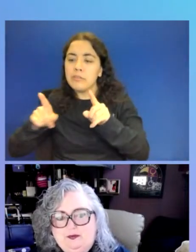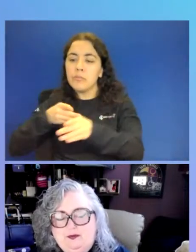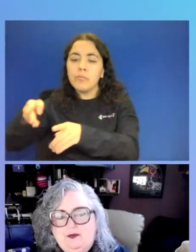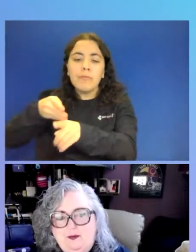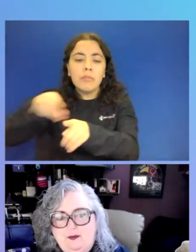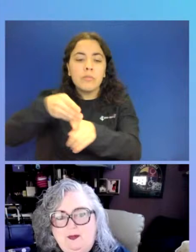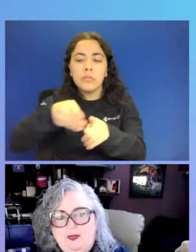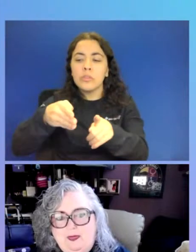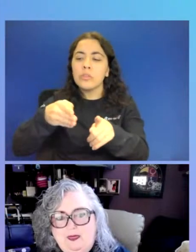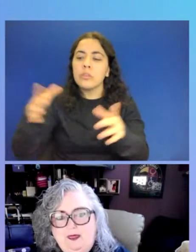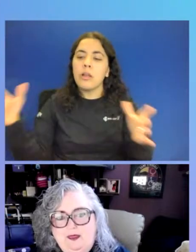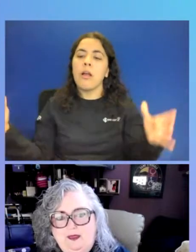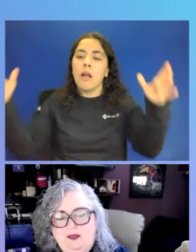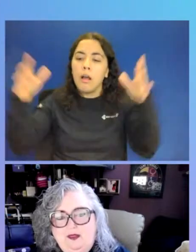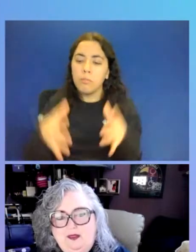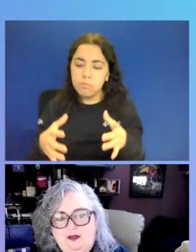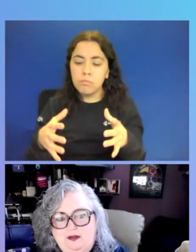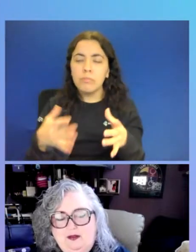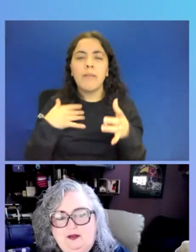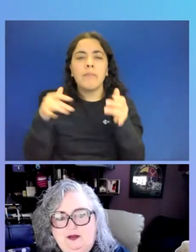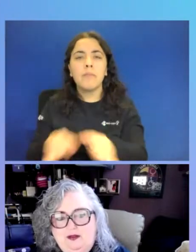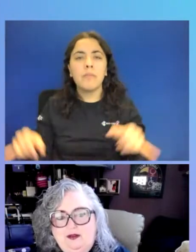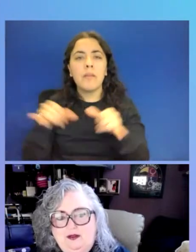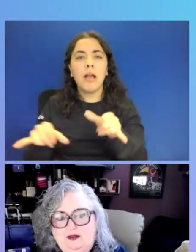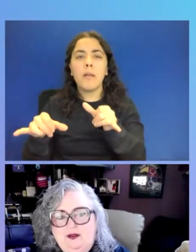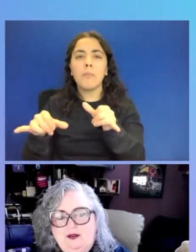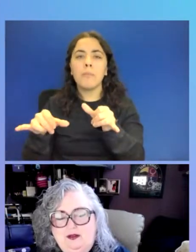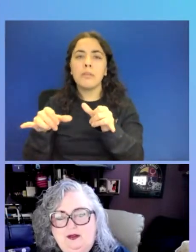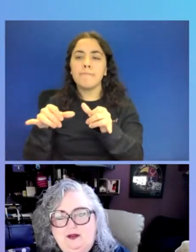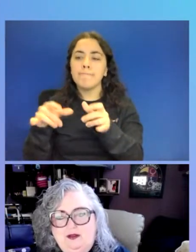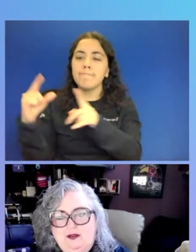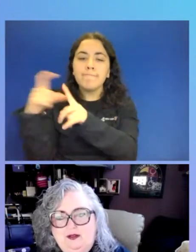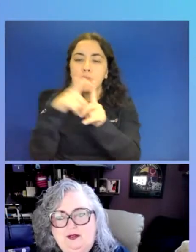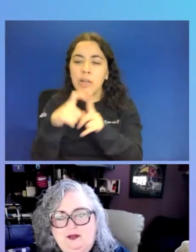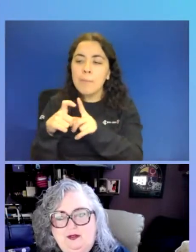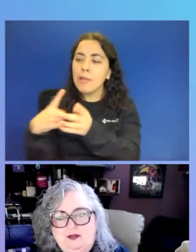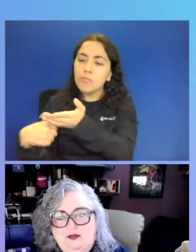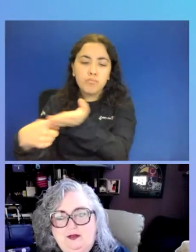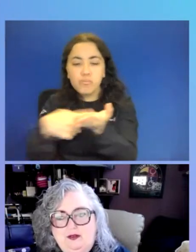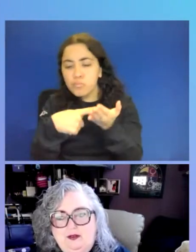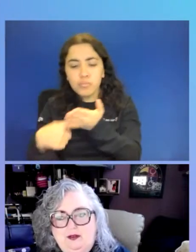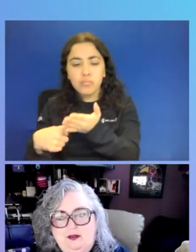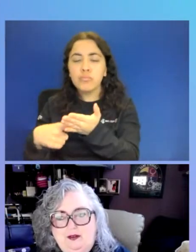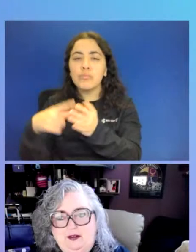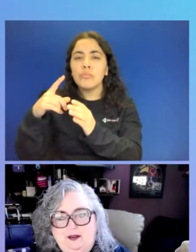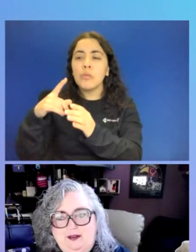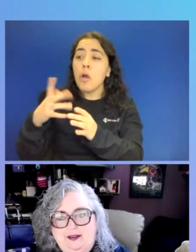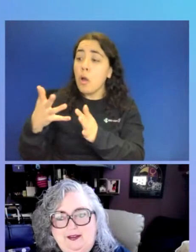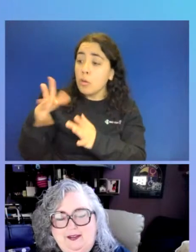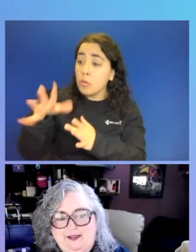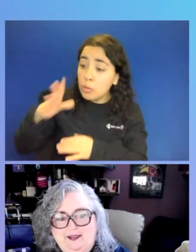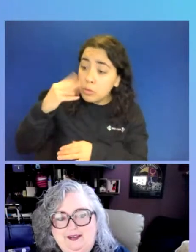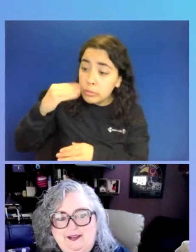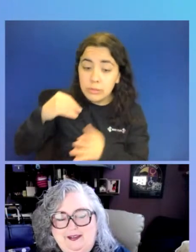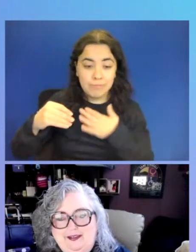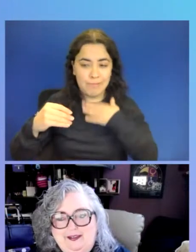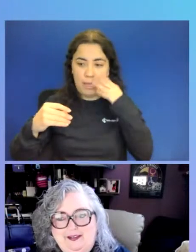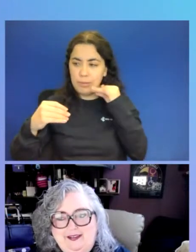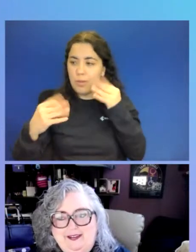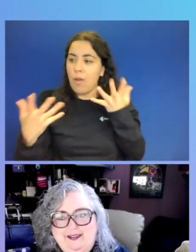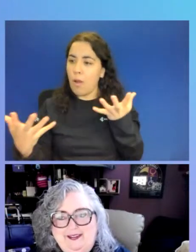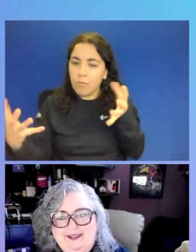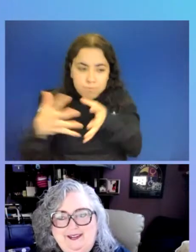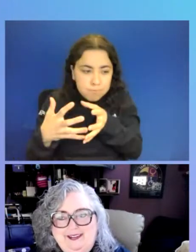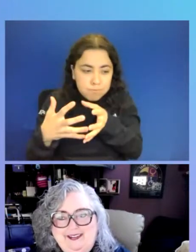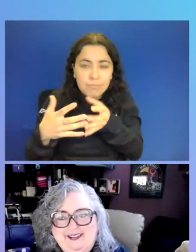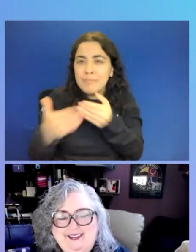a common vocabulary and a common shared experience. So even though you think you're an accessibility expert in one